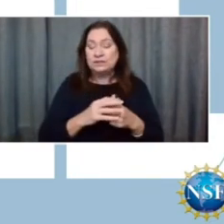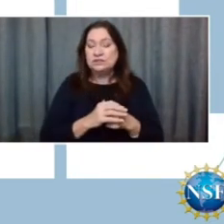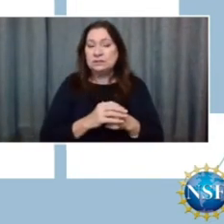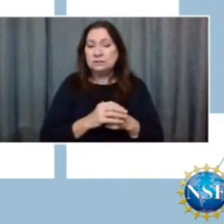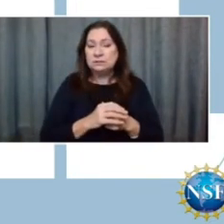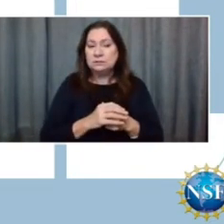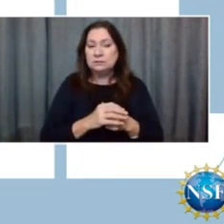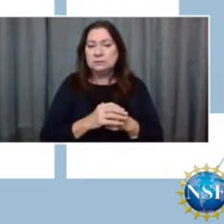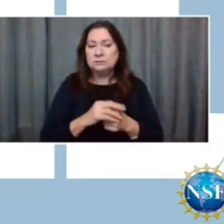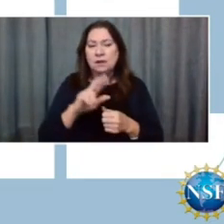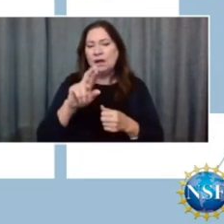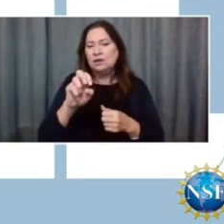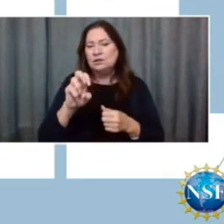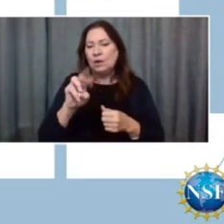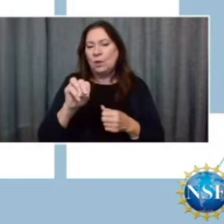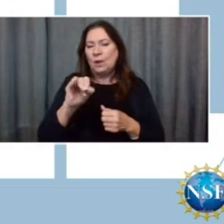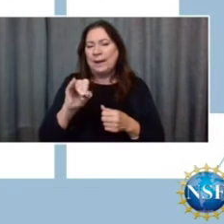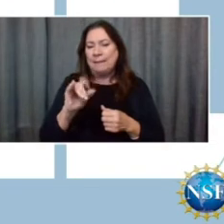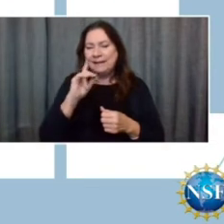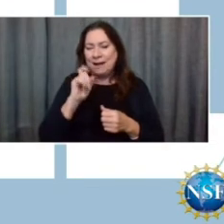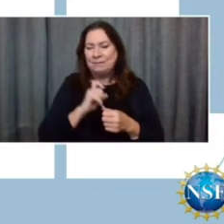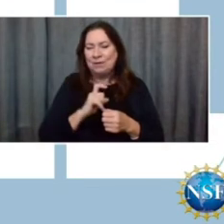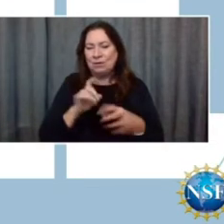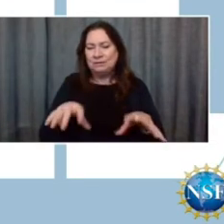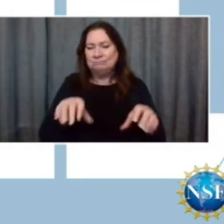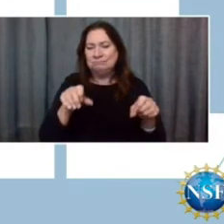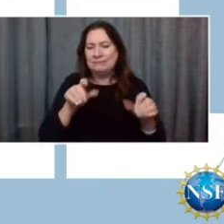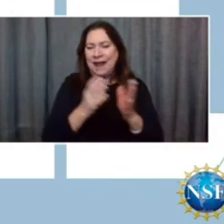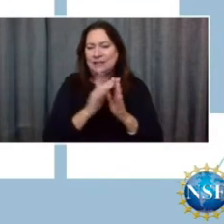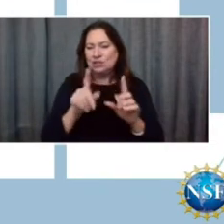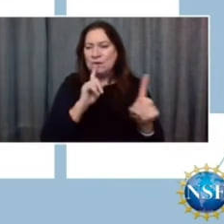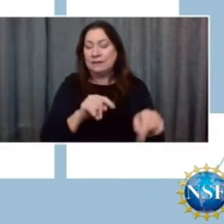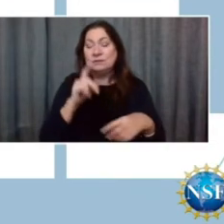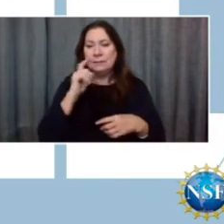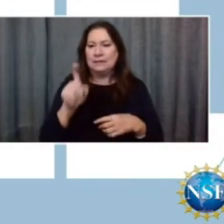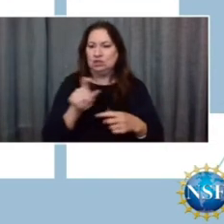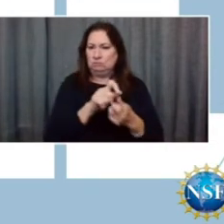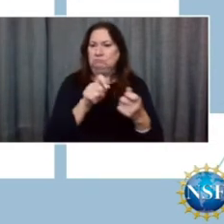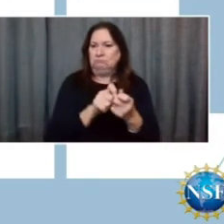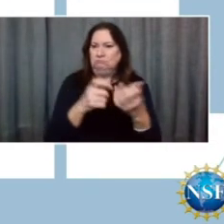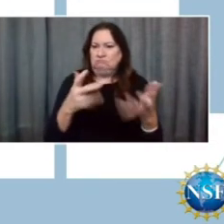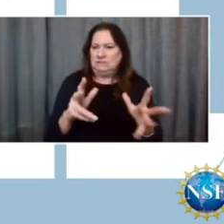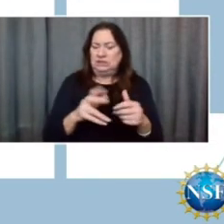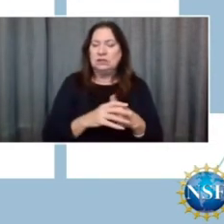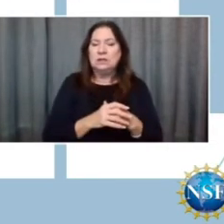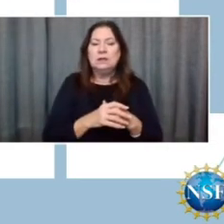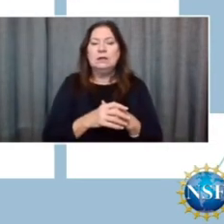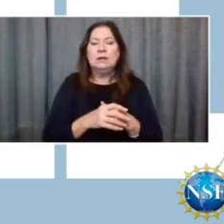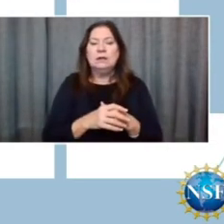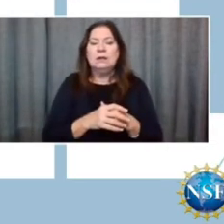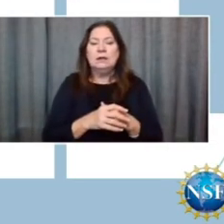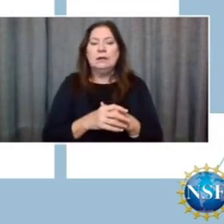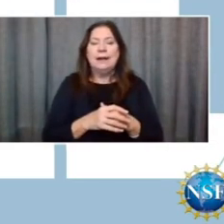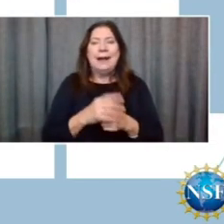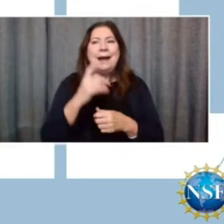I'm going to put you on the spot a little bit to take up this next question because you articulated it, is I've heard